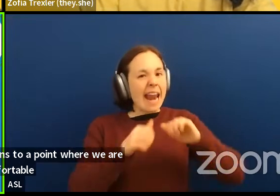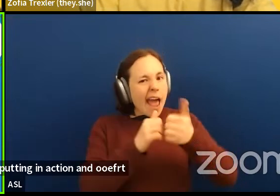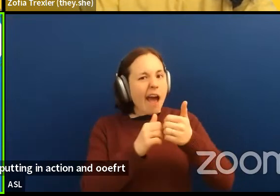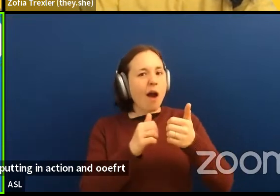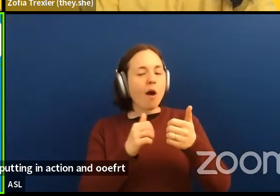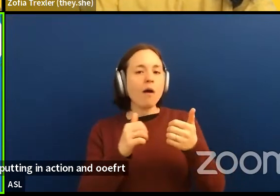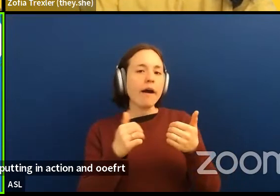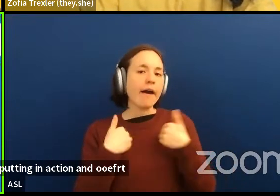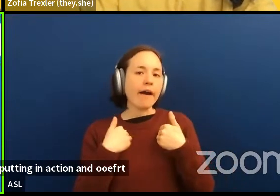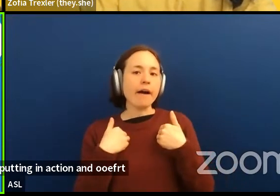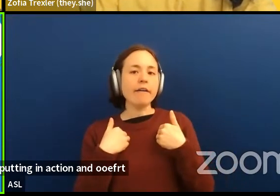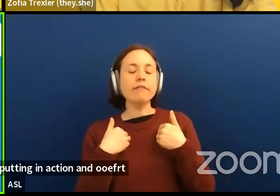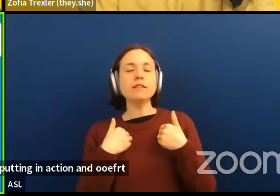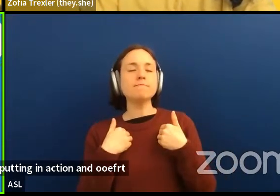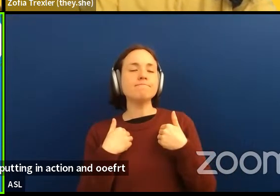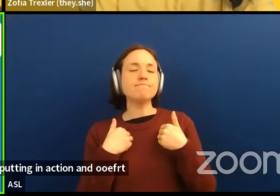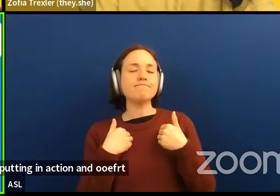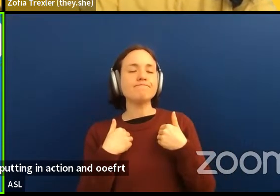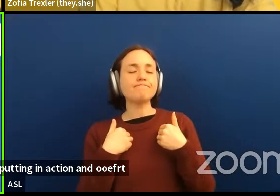informational